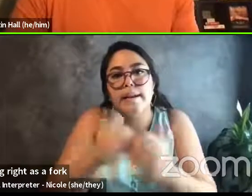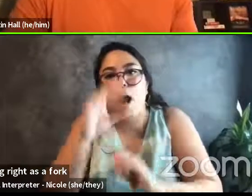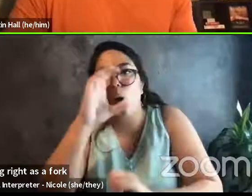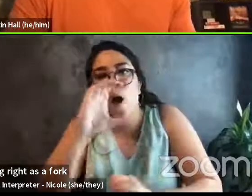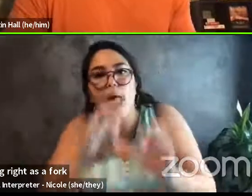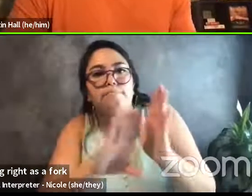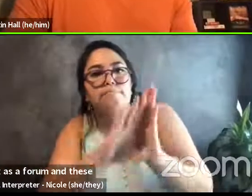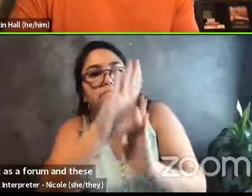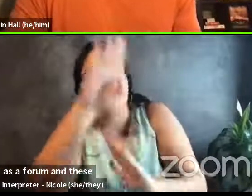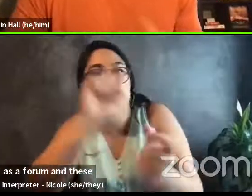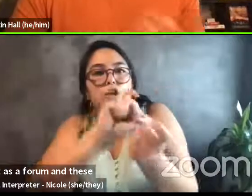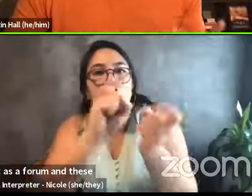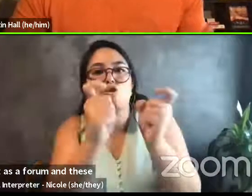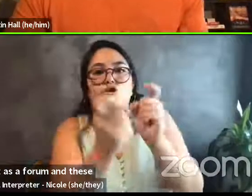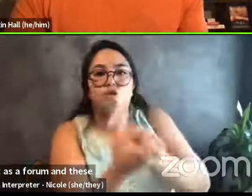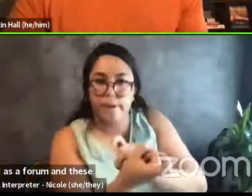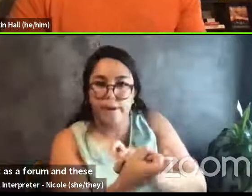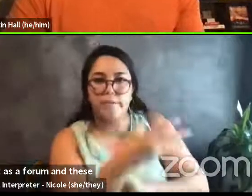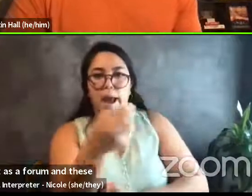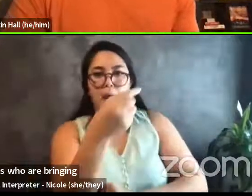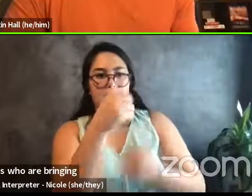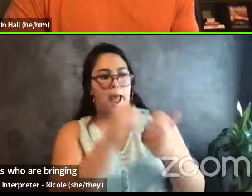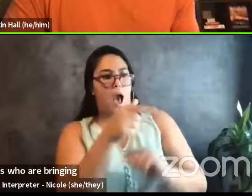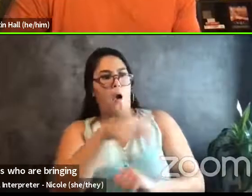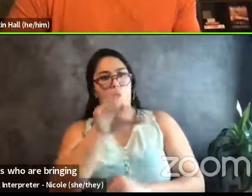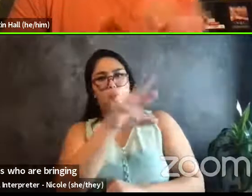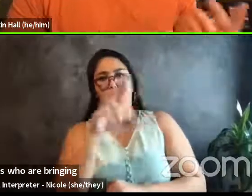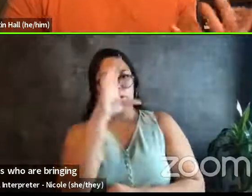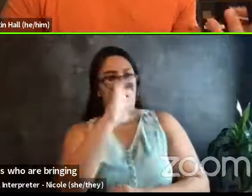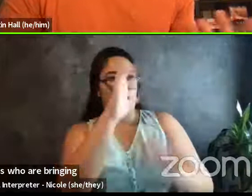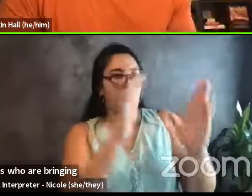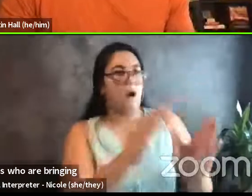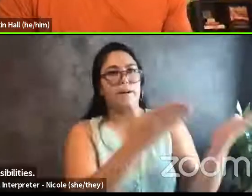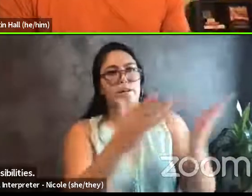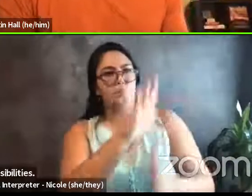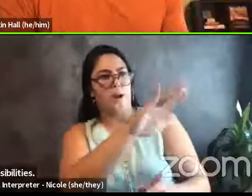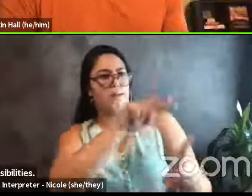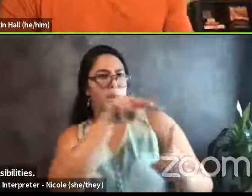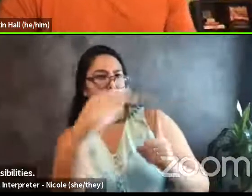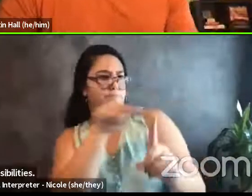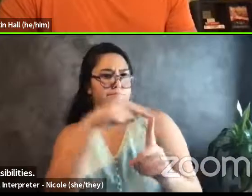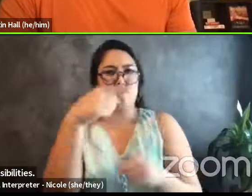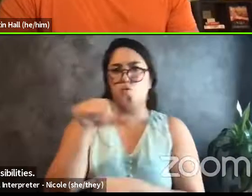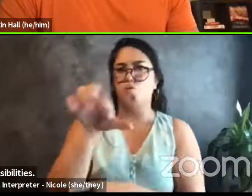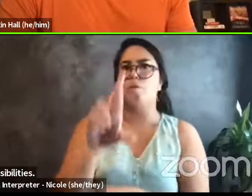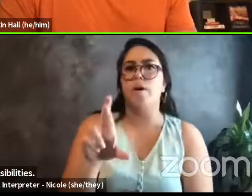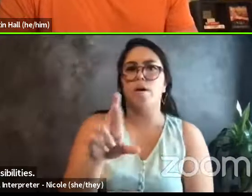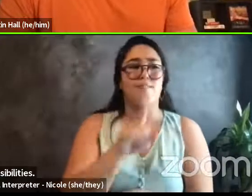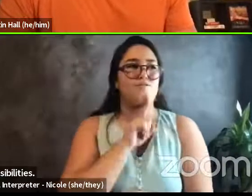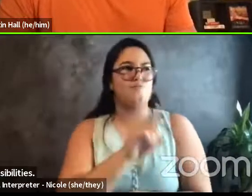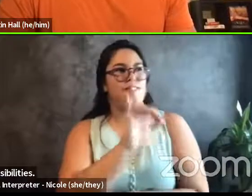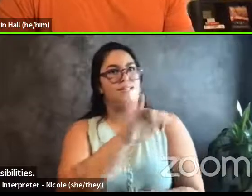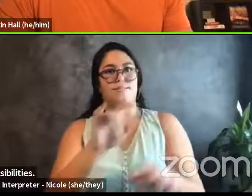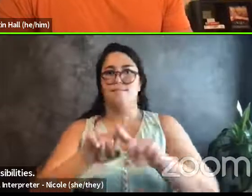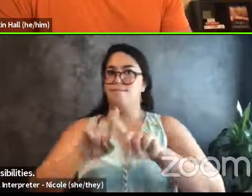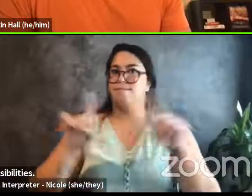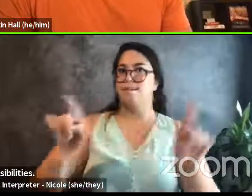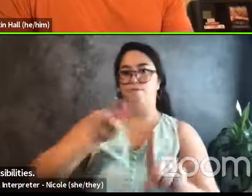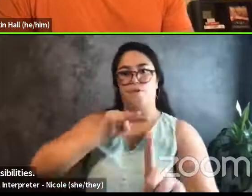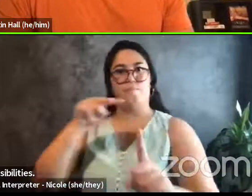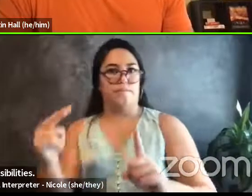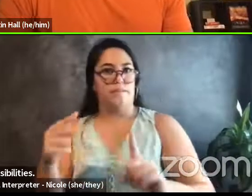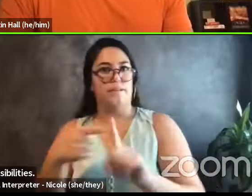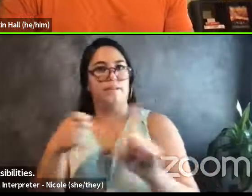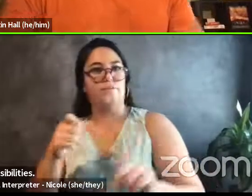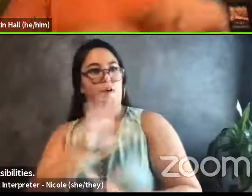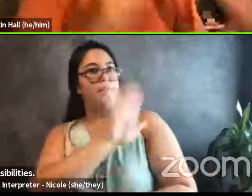cartoonists who are bringing their queer sensibilities, um, which are quite different actually at times, they come from their own, their own histories of,